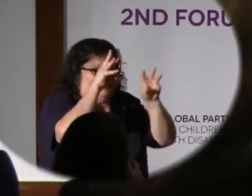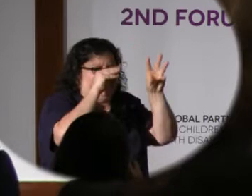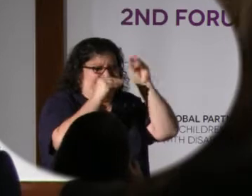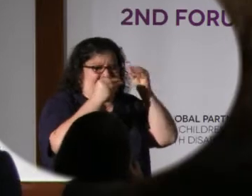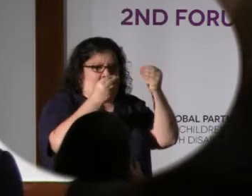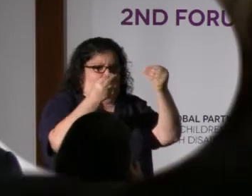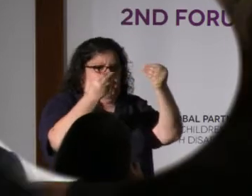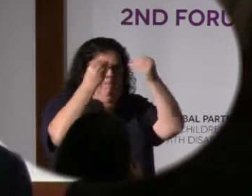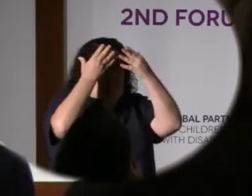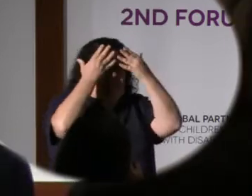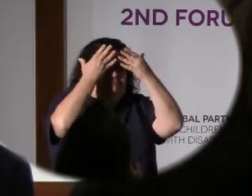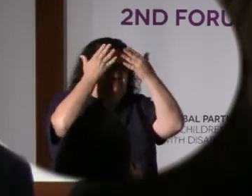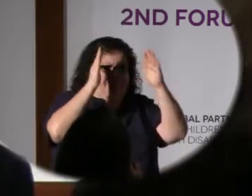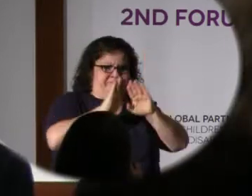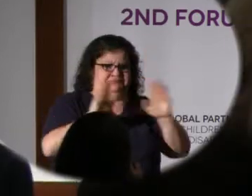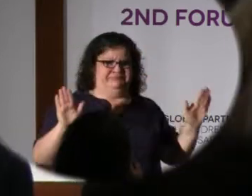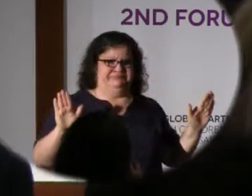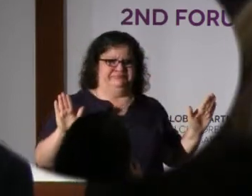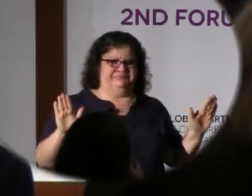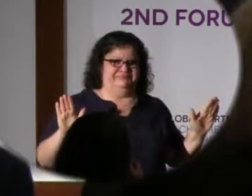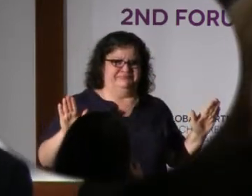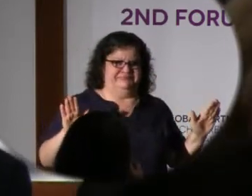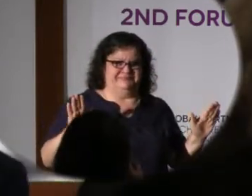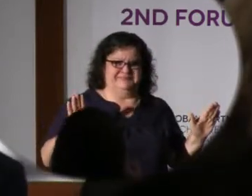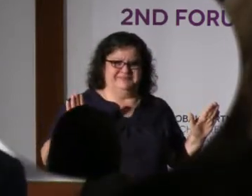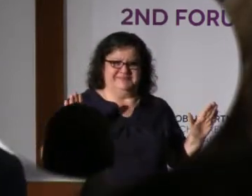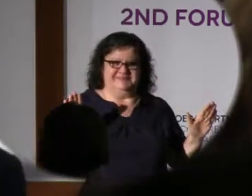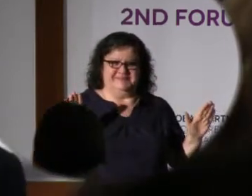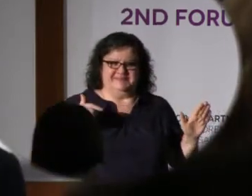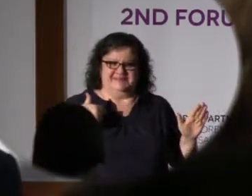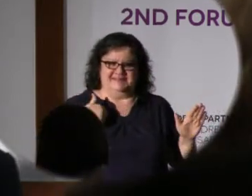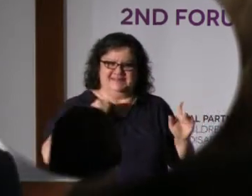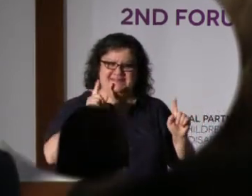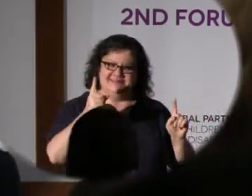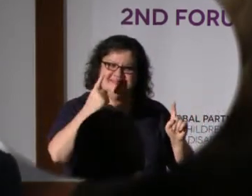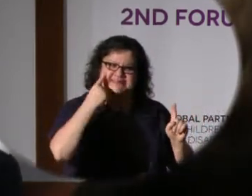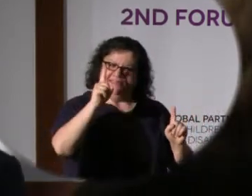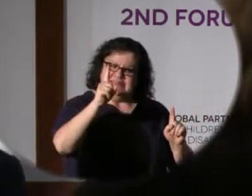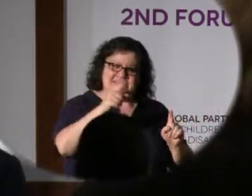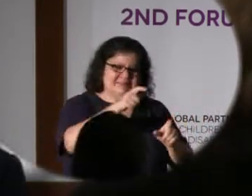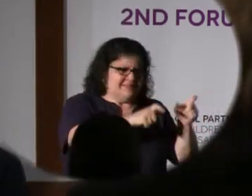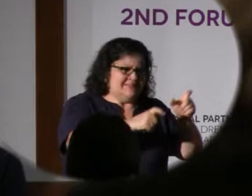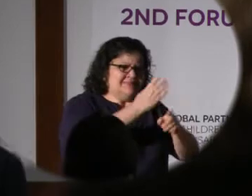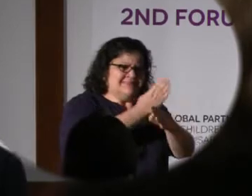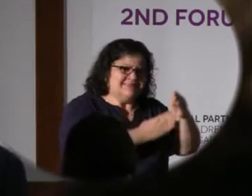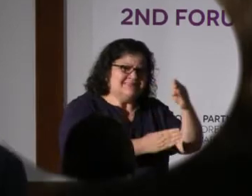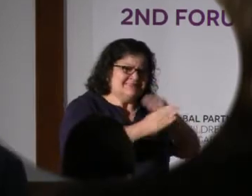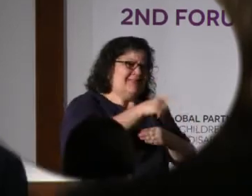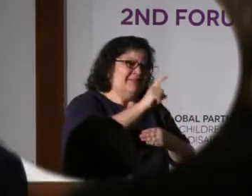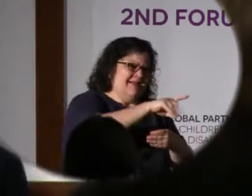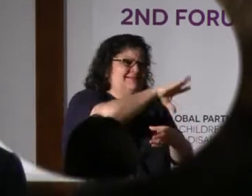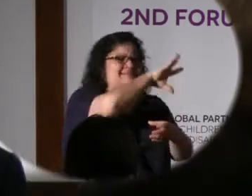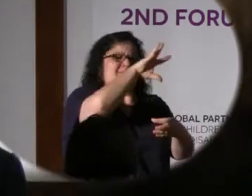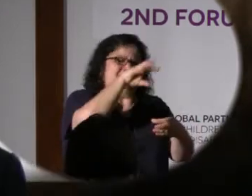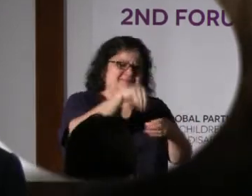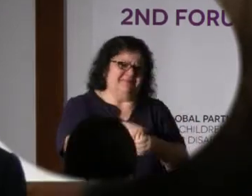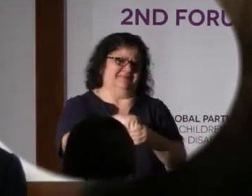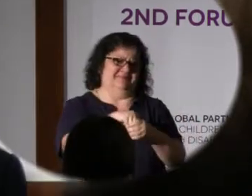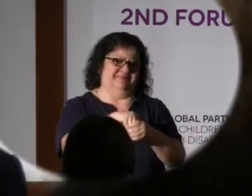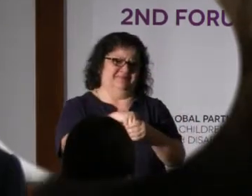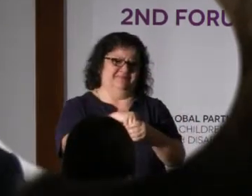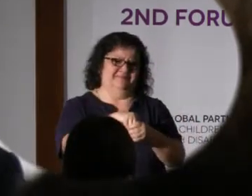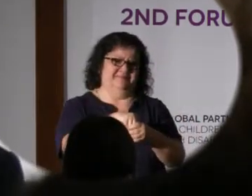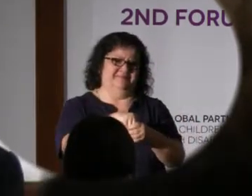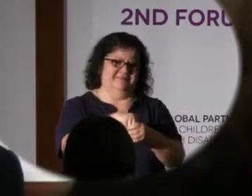So indeed, I think participation is a must, and it is very encouraging to see that at least there is a shift